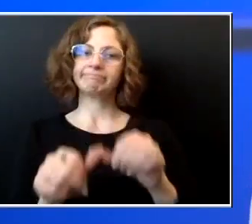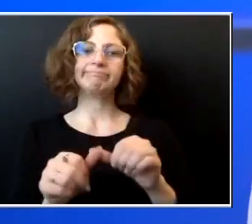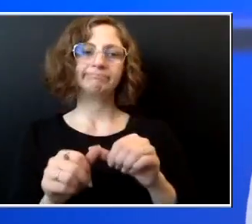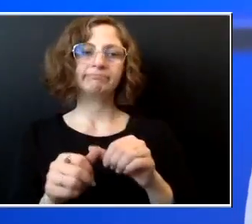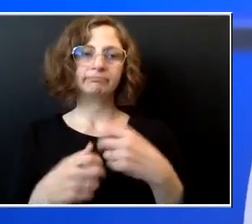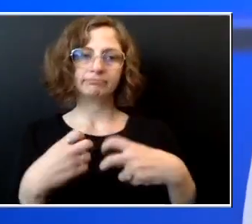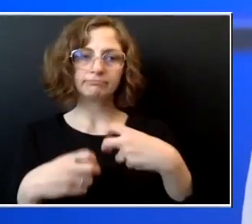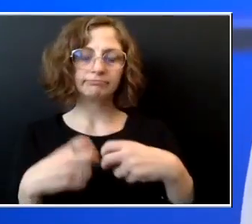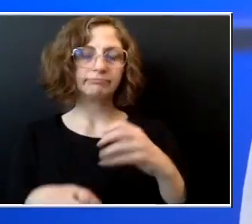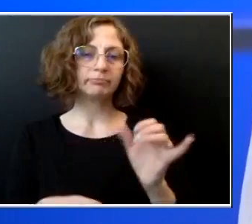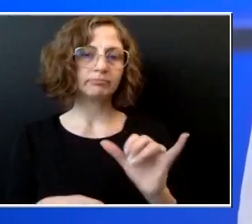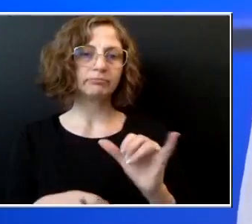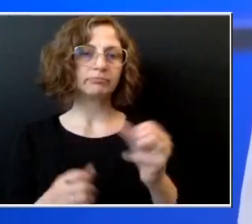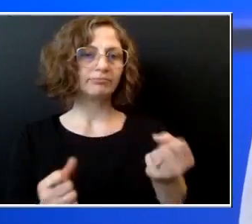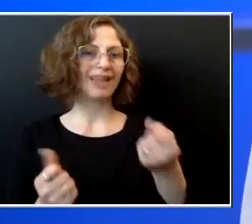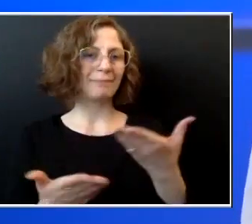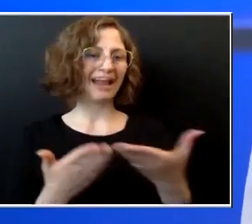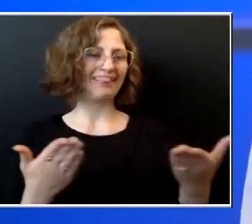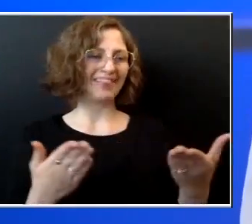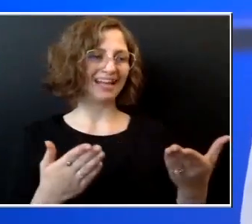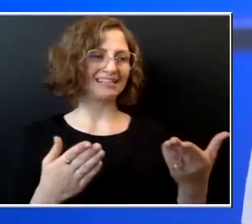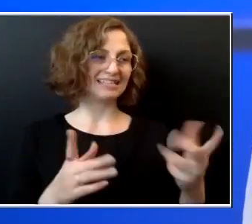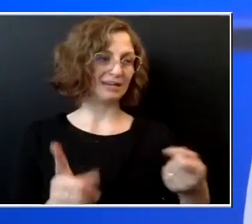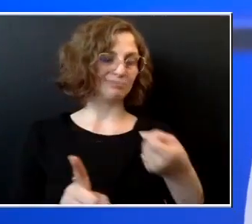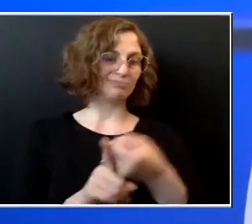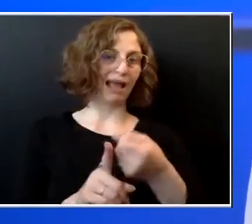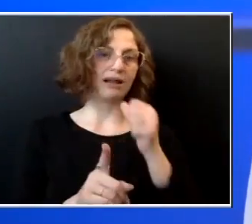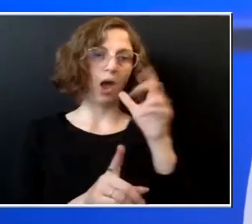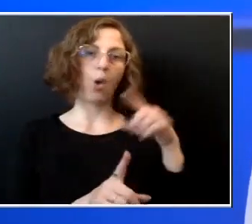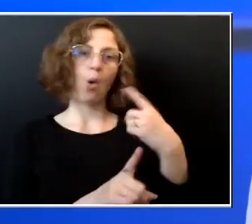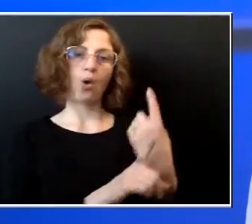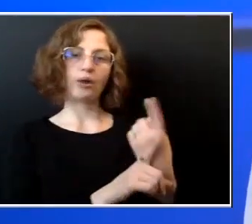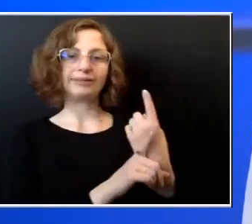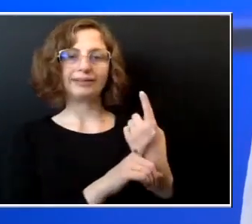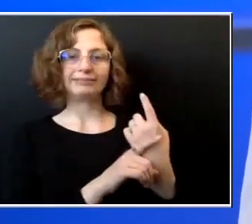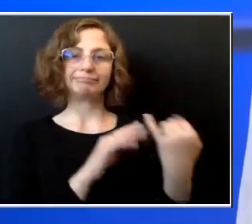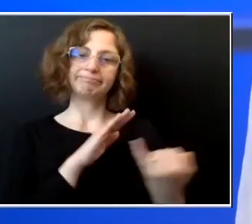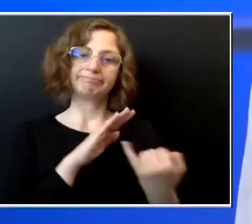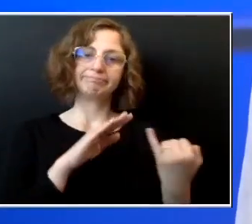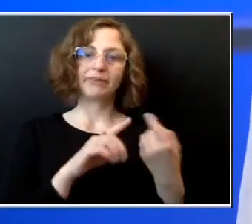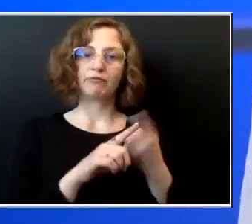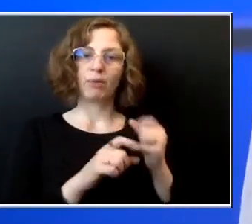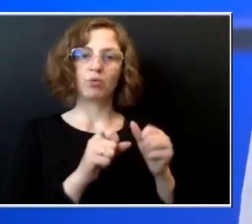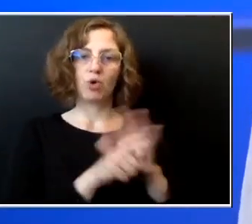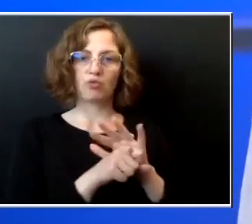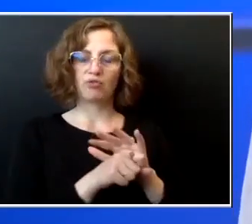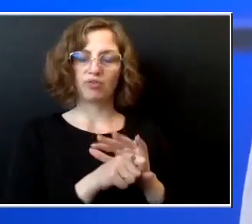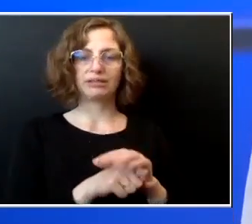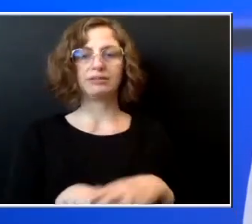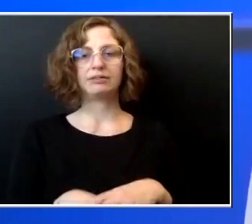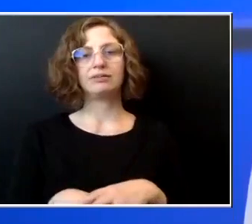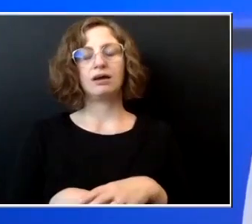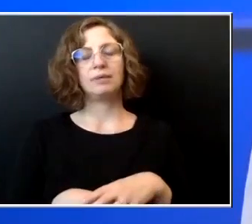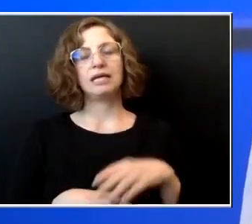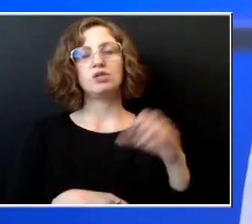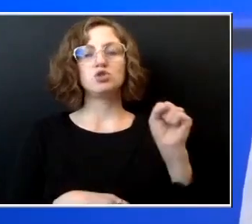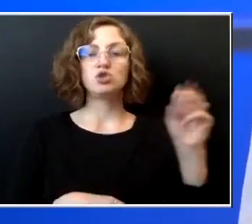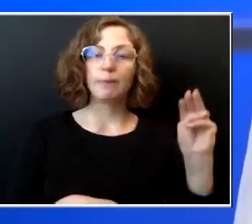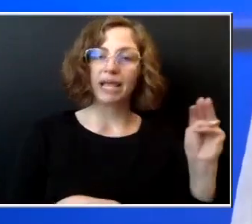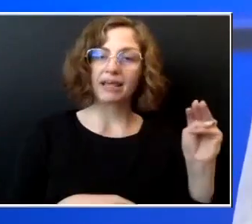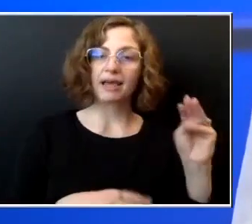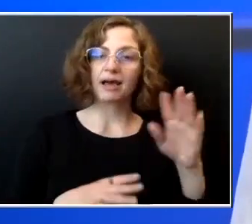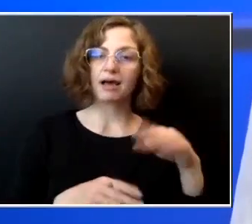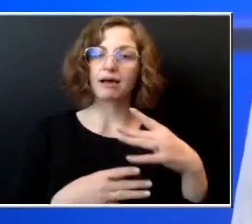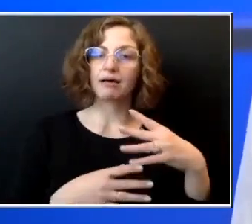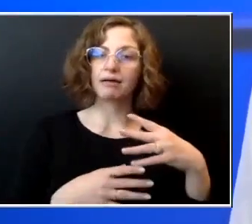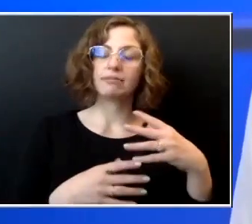to things about isolation from the disease. I mean, there's difficulty of social media and the difficulty of loss of kind of